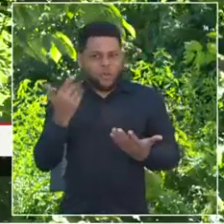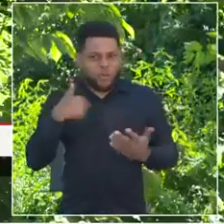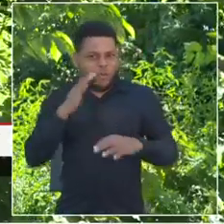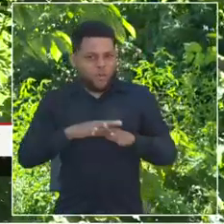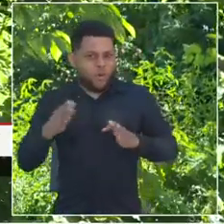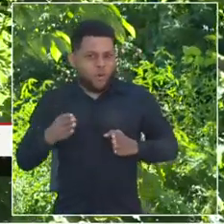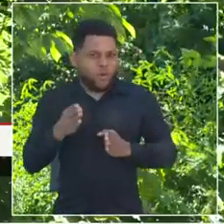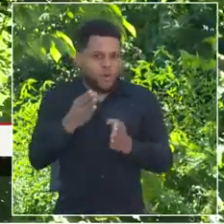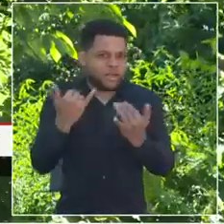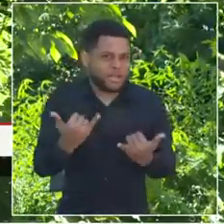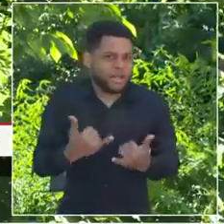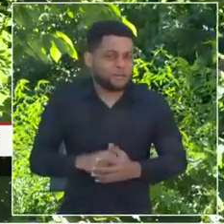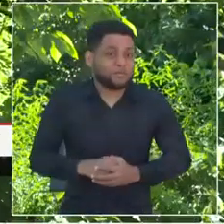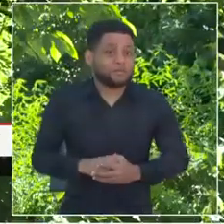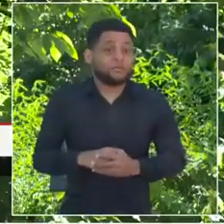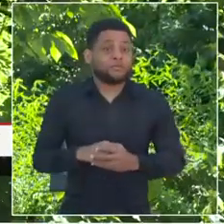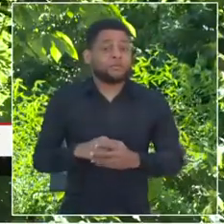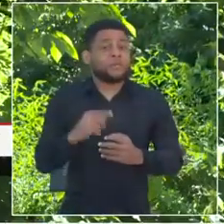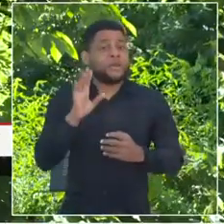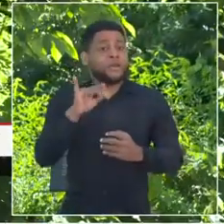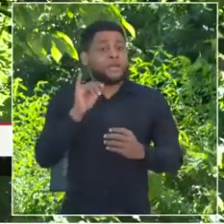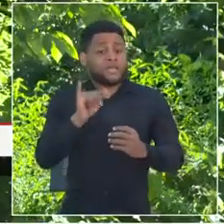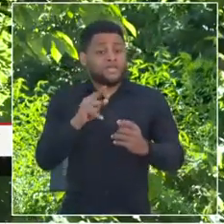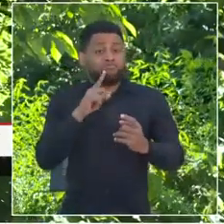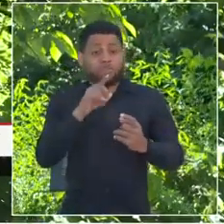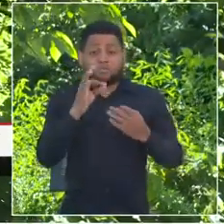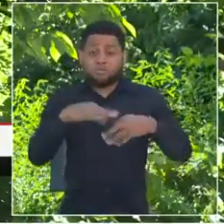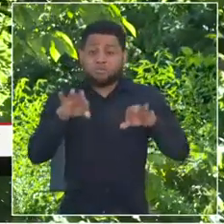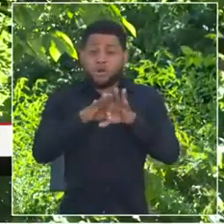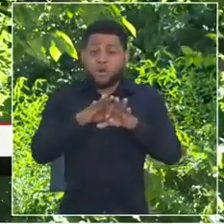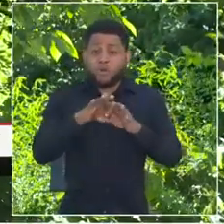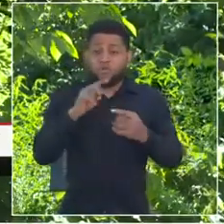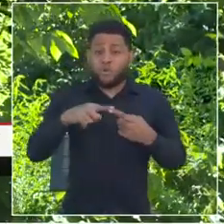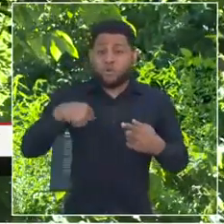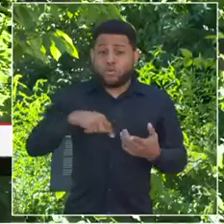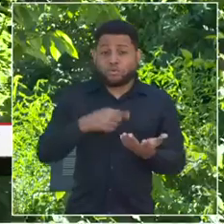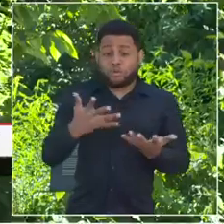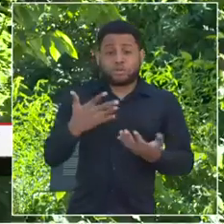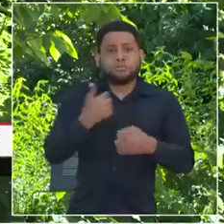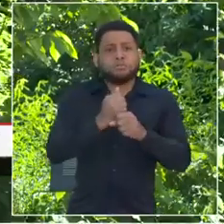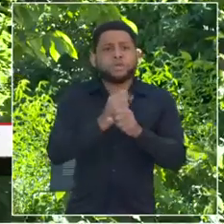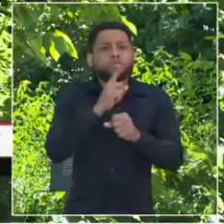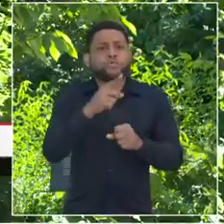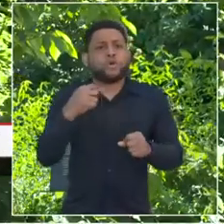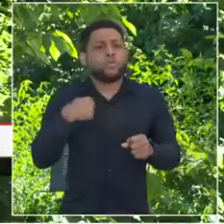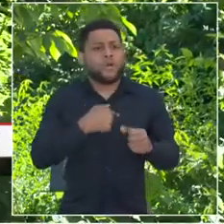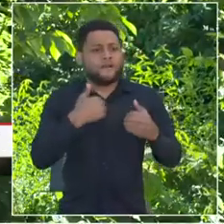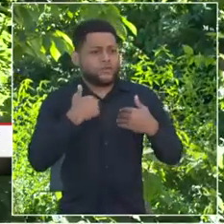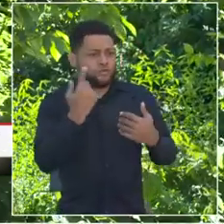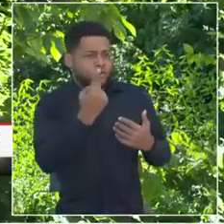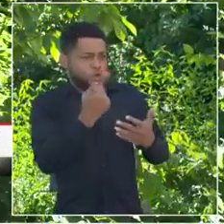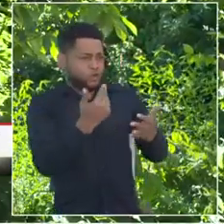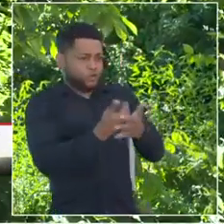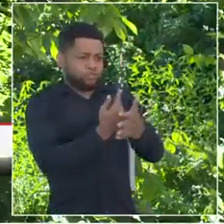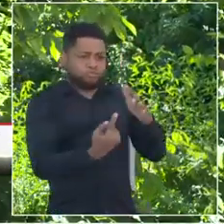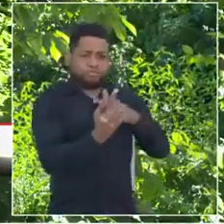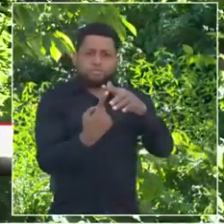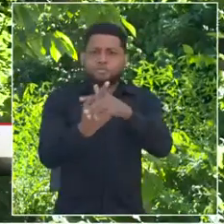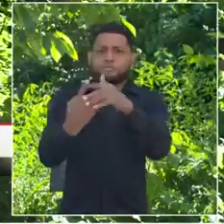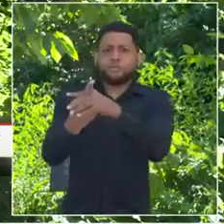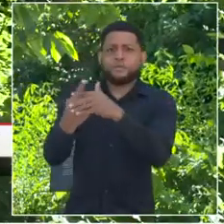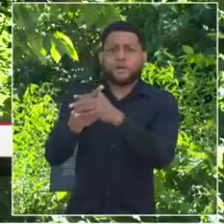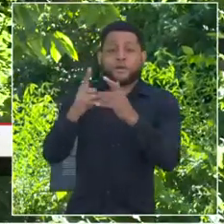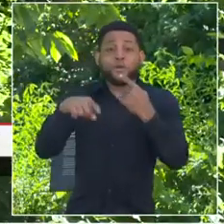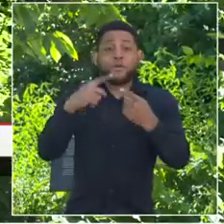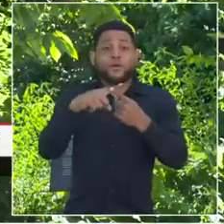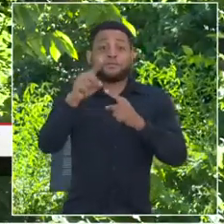important to us in destinations is to make sure there's always something new. And so when you come to Washington, D.C., you